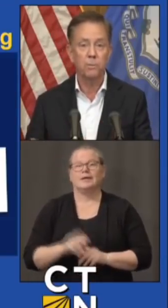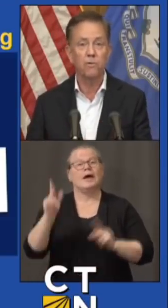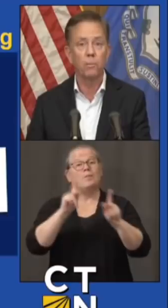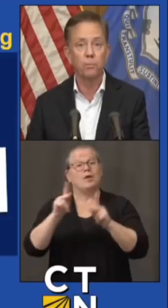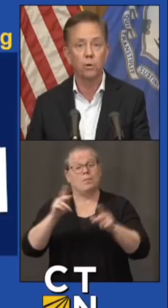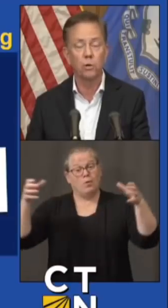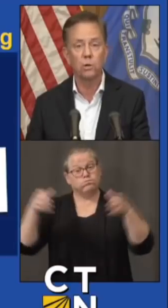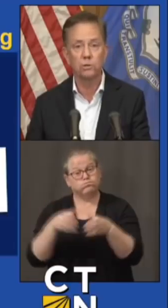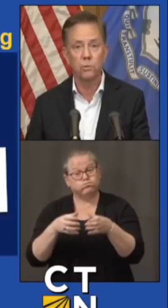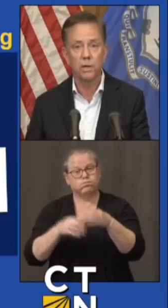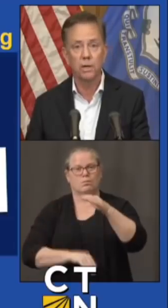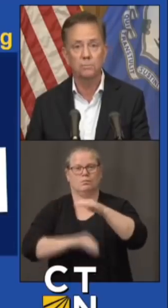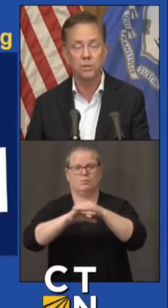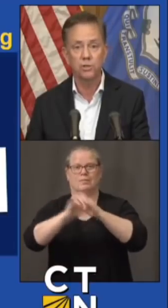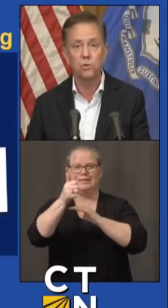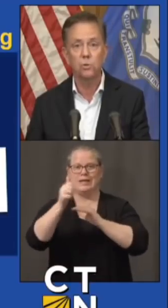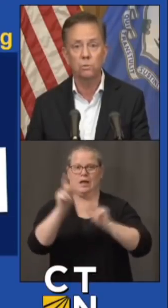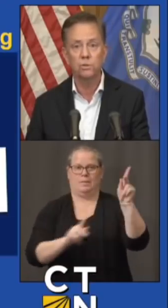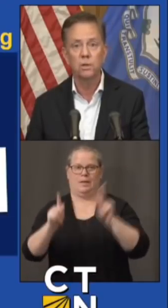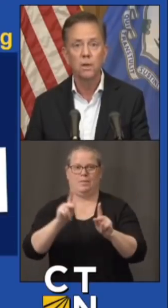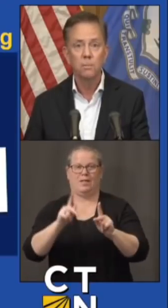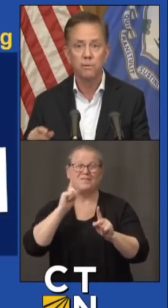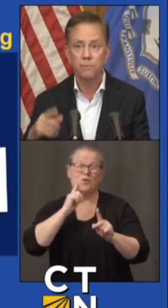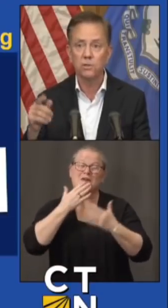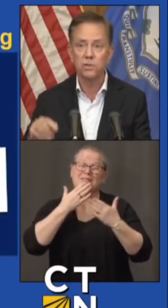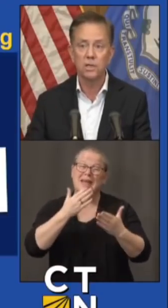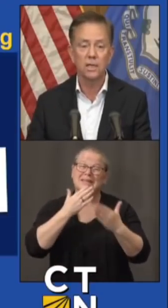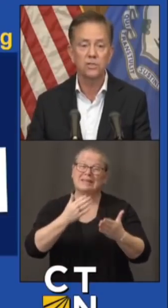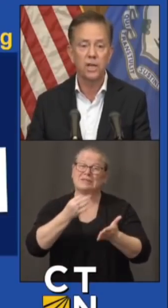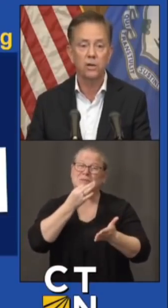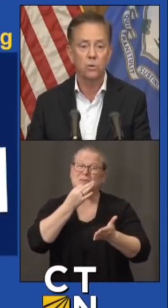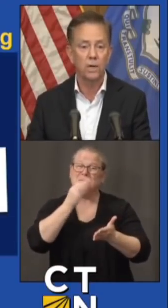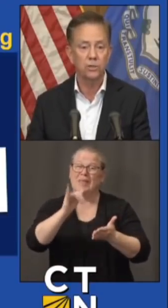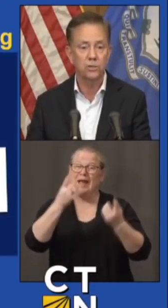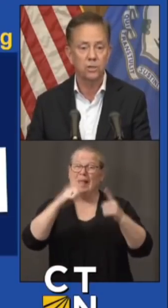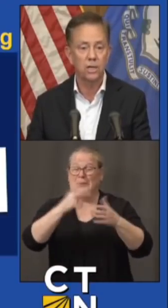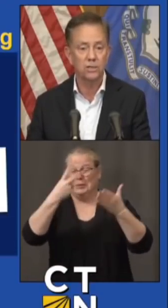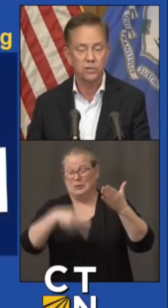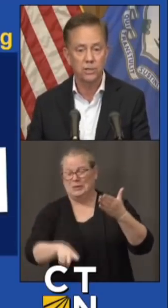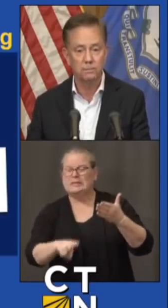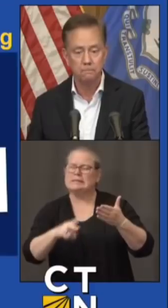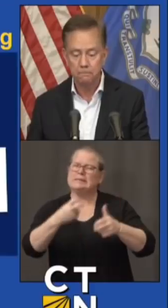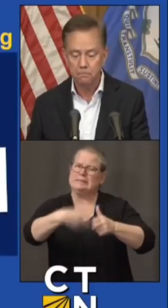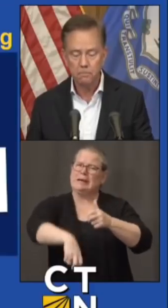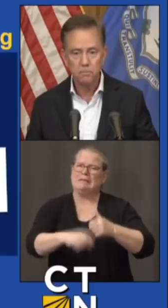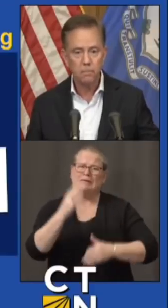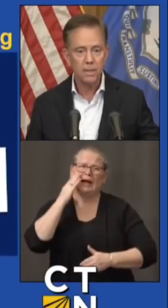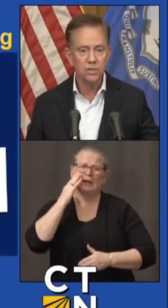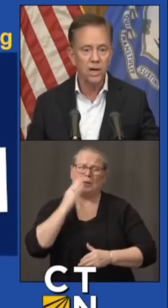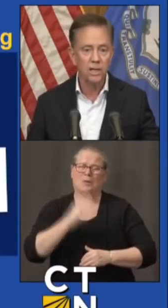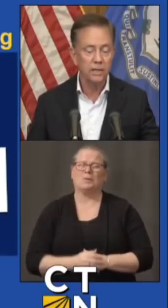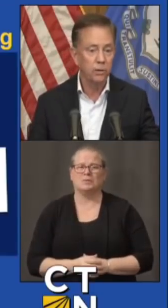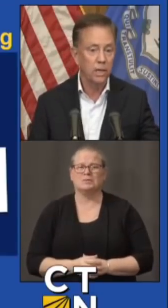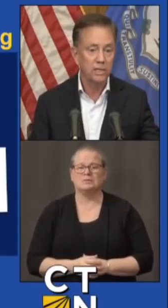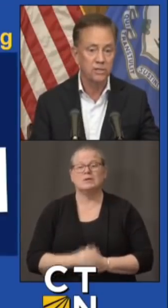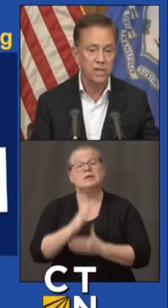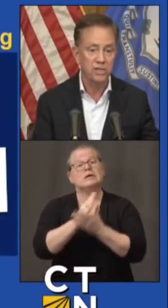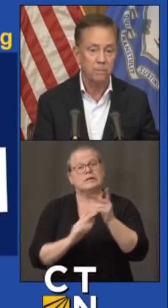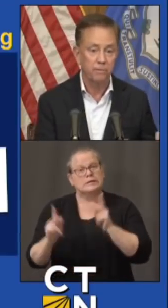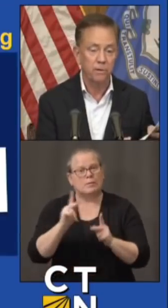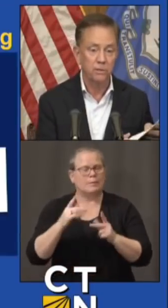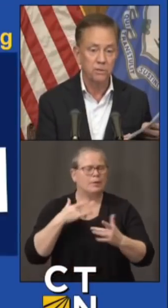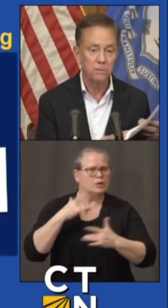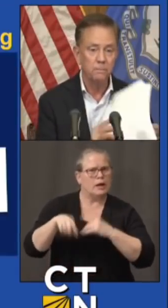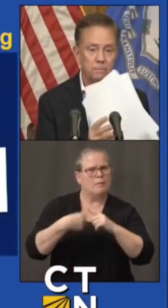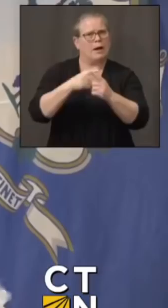about some of our protocols when it comes to schools. But first, let's take your questions, unless, Scott, you'd like to say